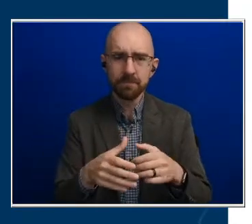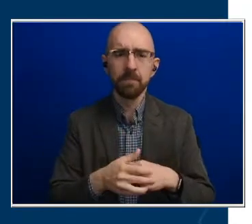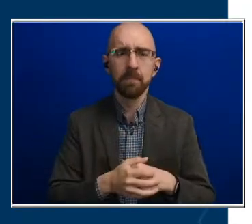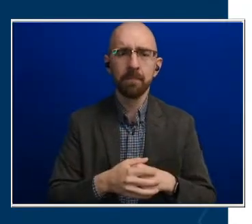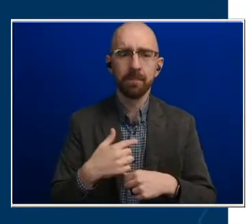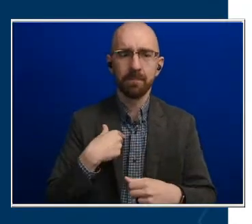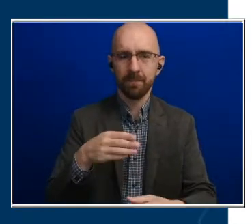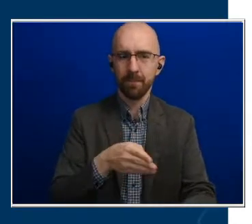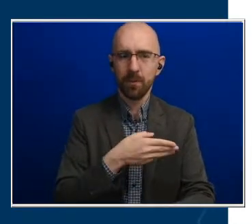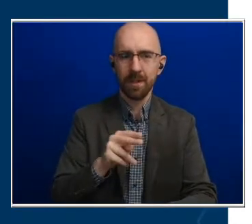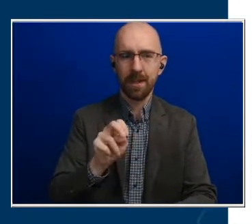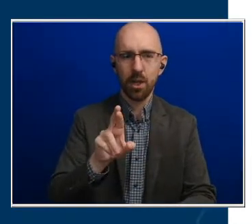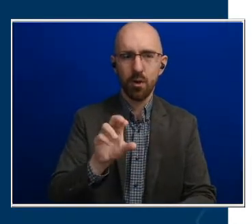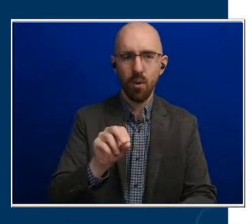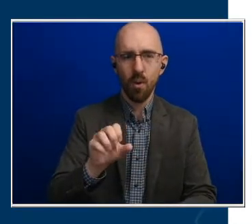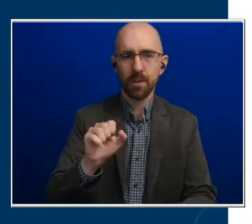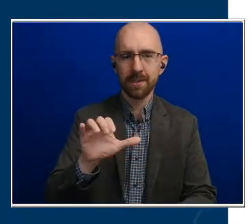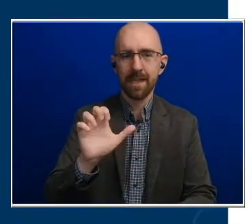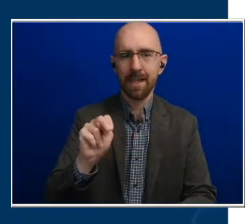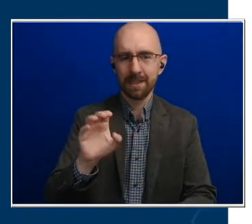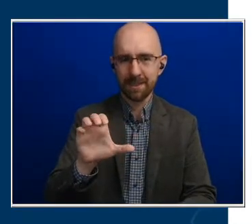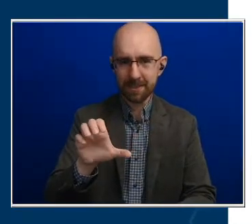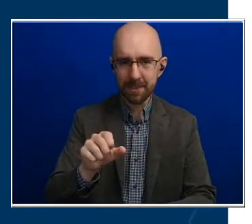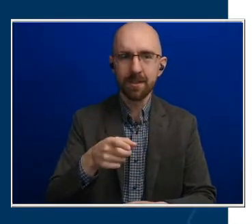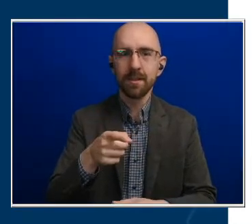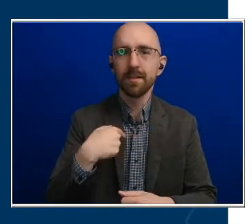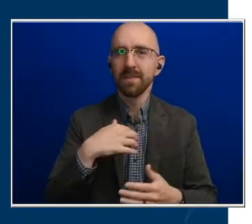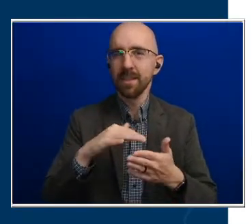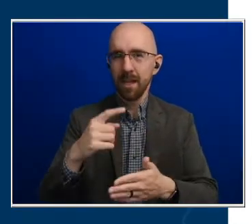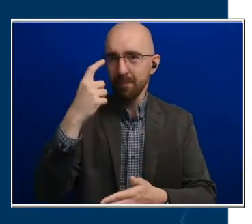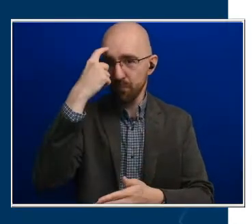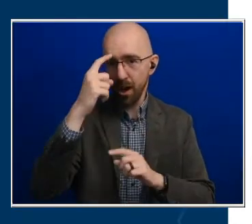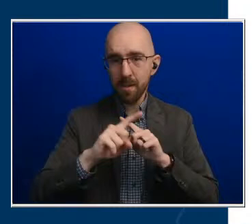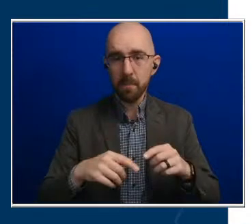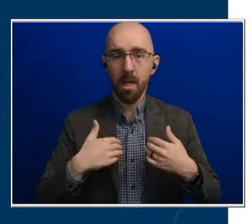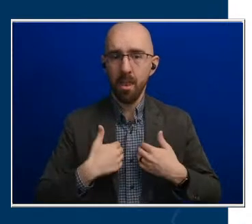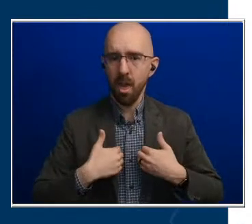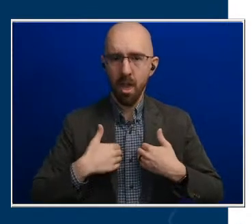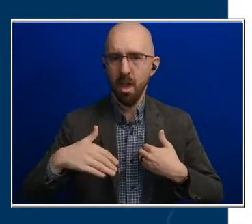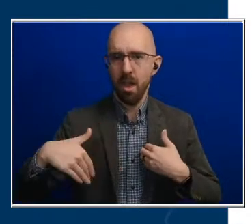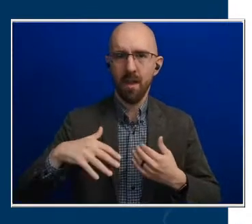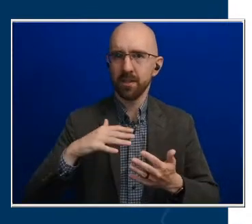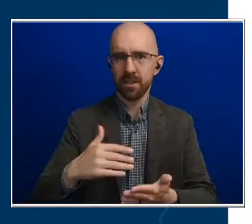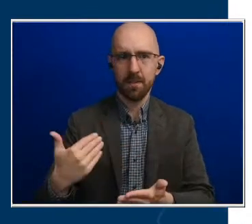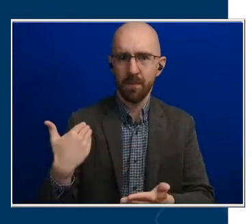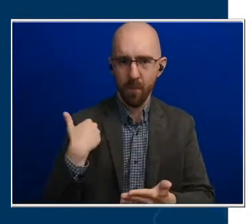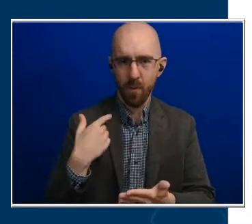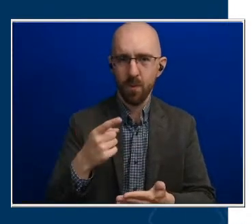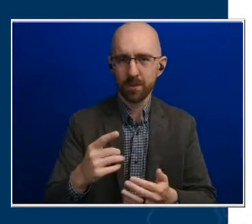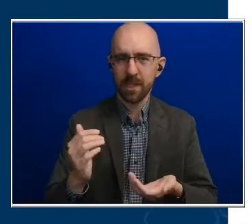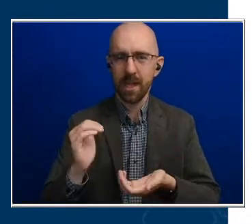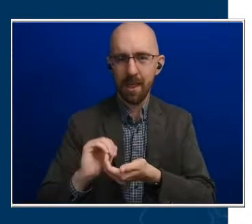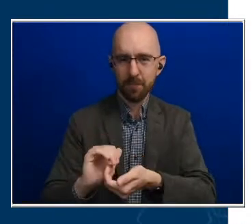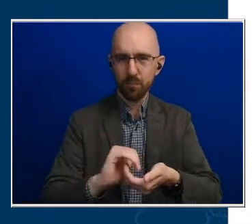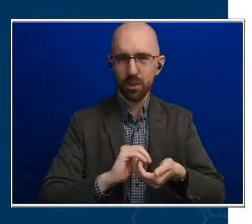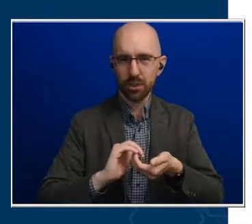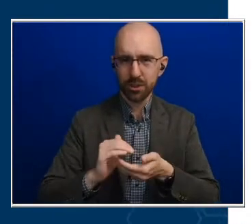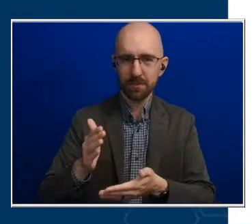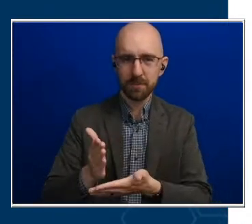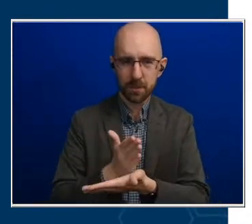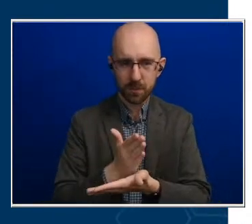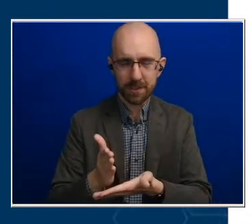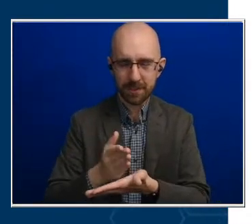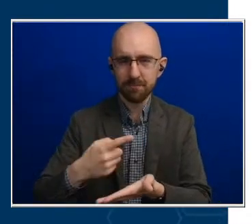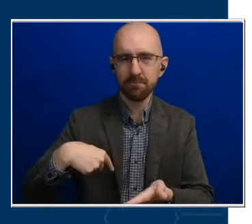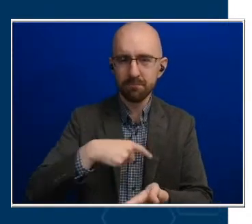neuroscientist. I have studied the brain, but I've never studied the lungs before. So this is a collaboration between imaging researchers